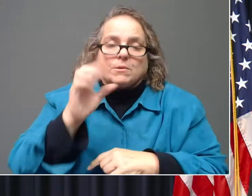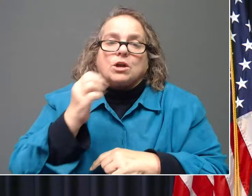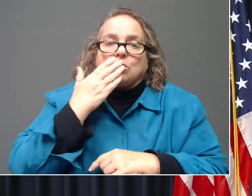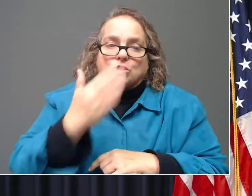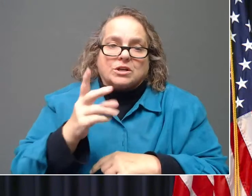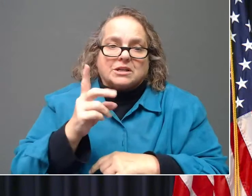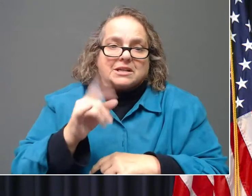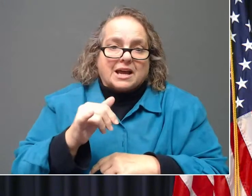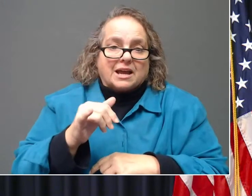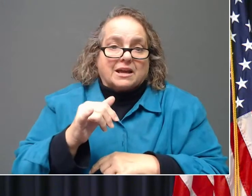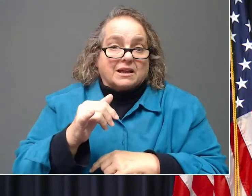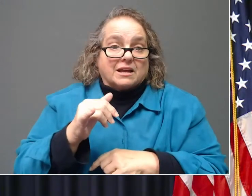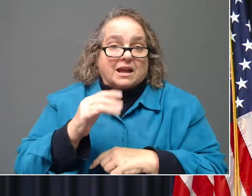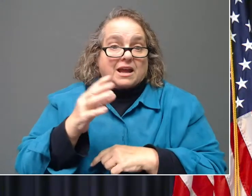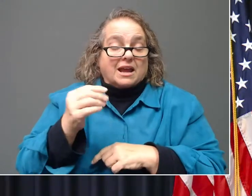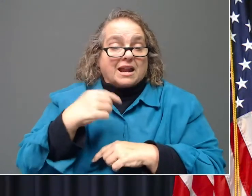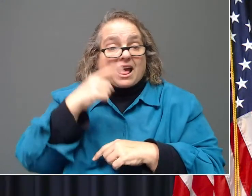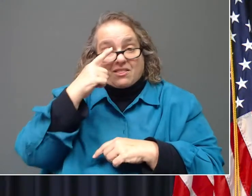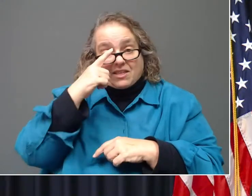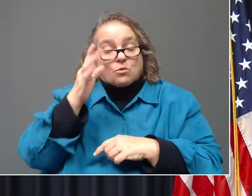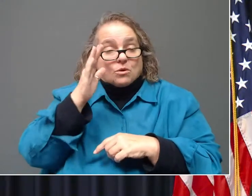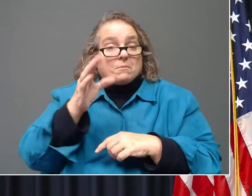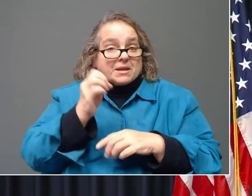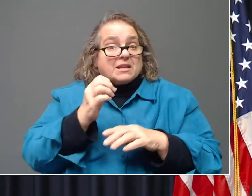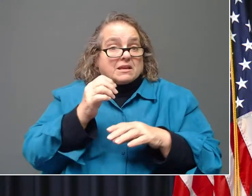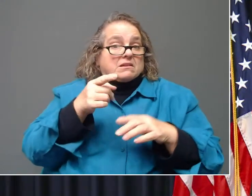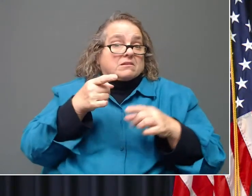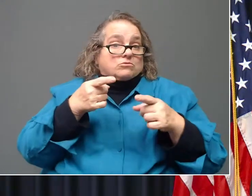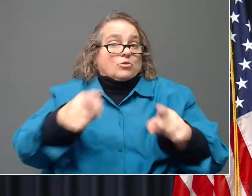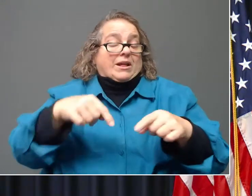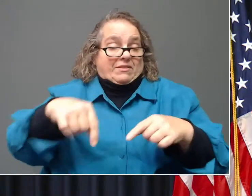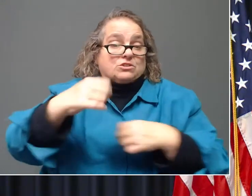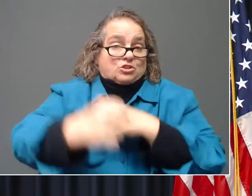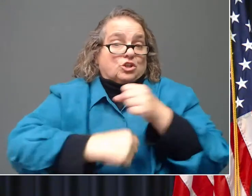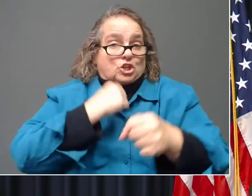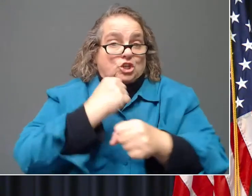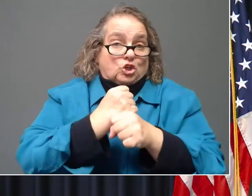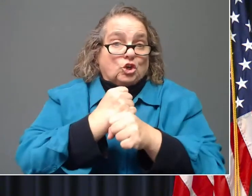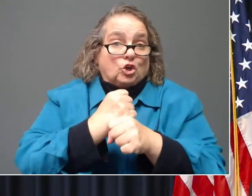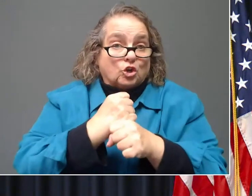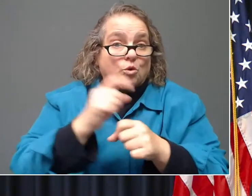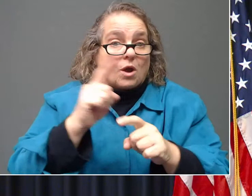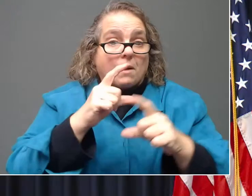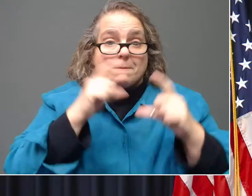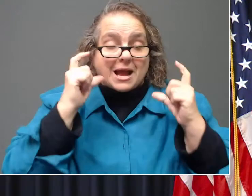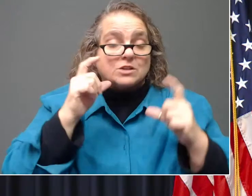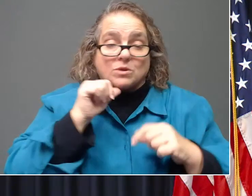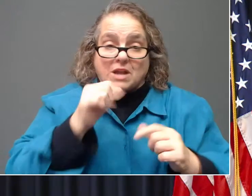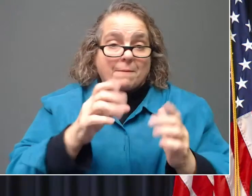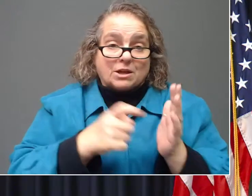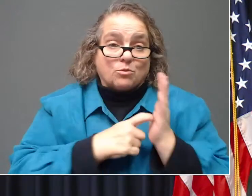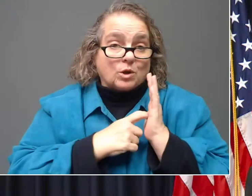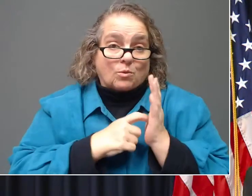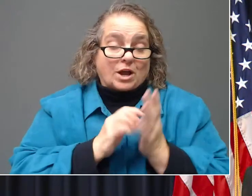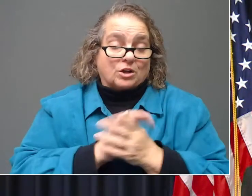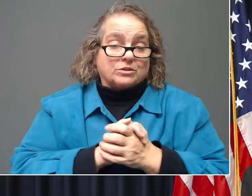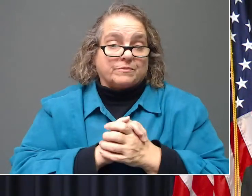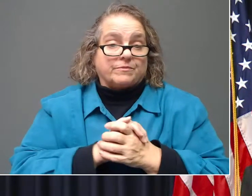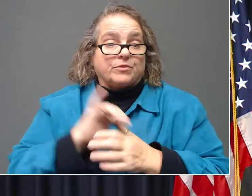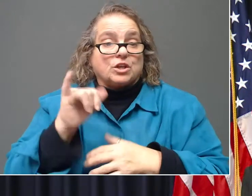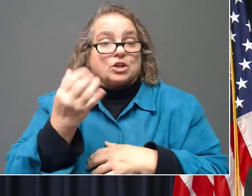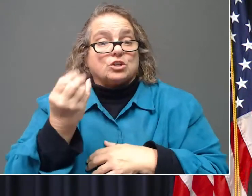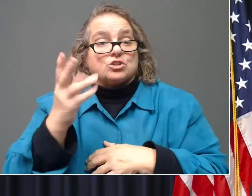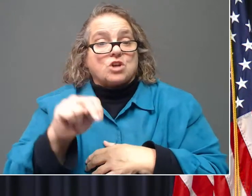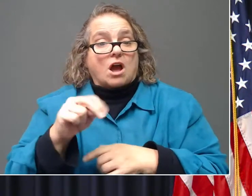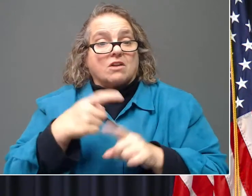be in this year certainly where masks are no longer going to be required. John Boyle from